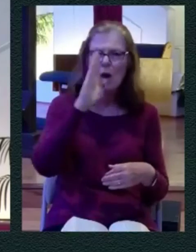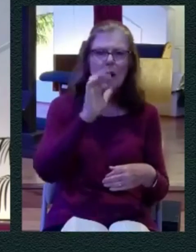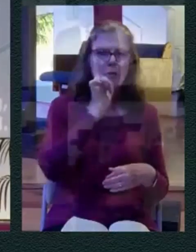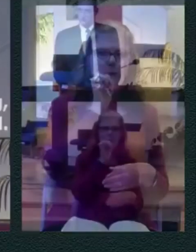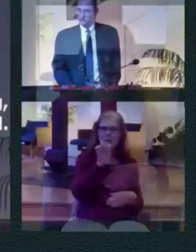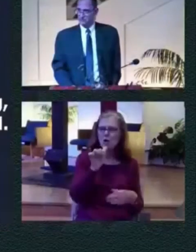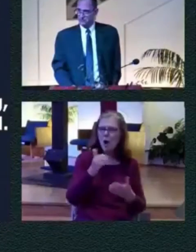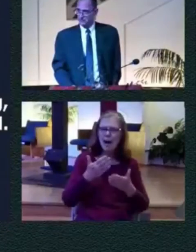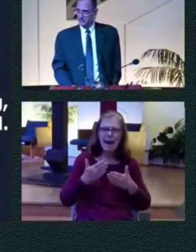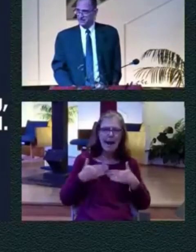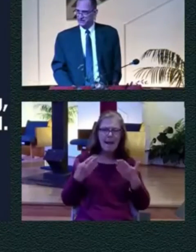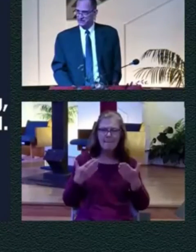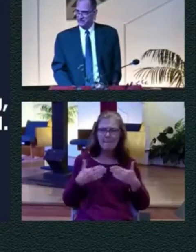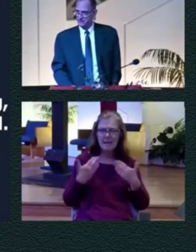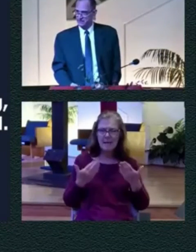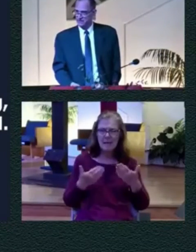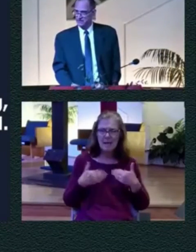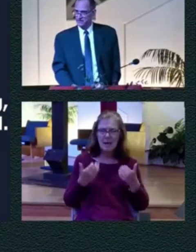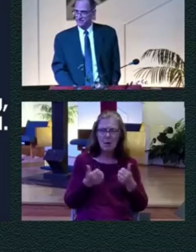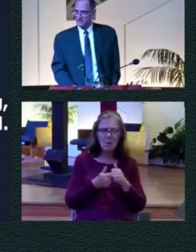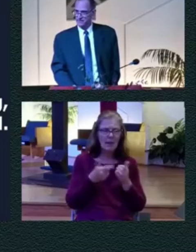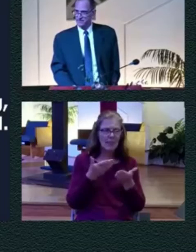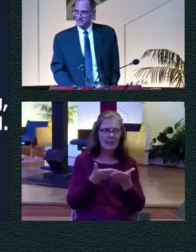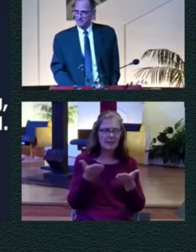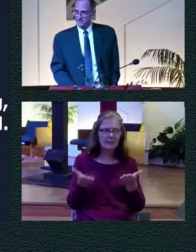with this thing.